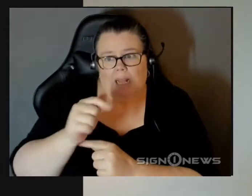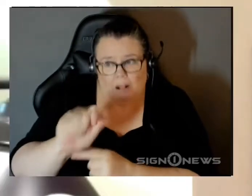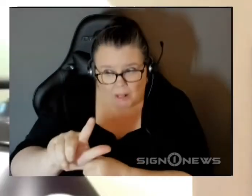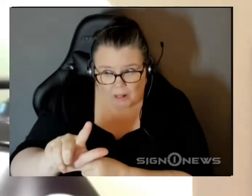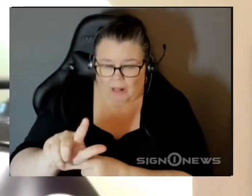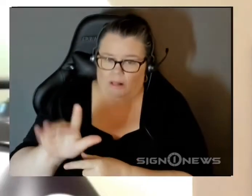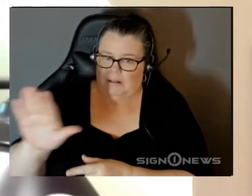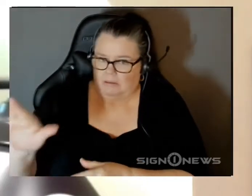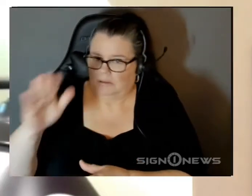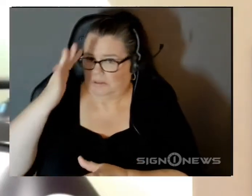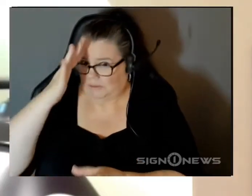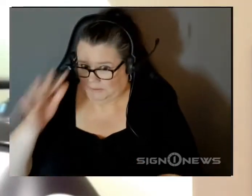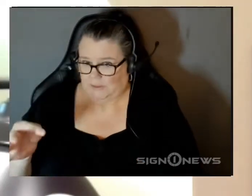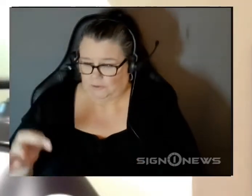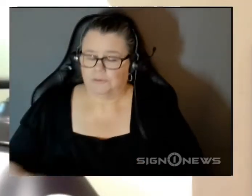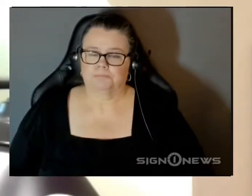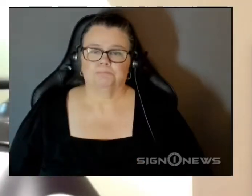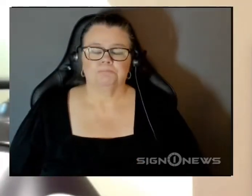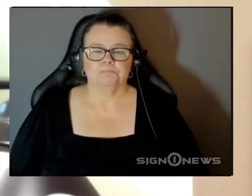Tim?